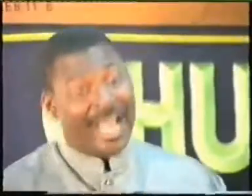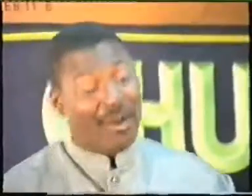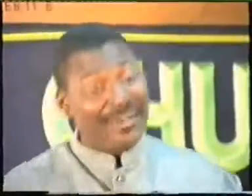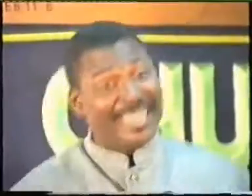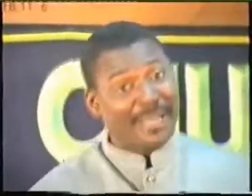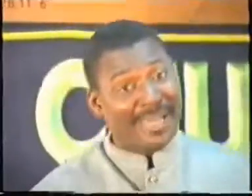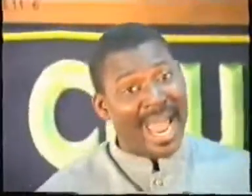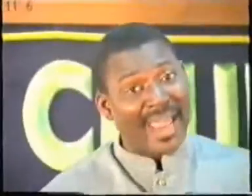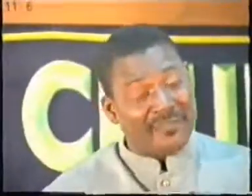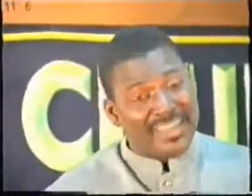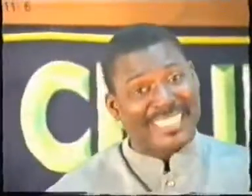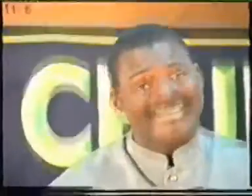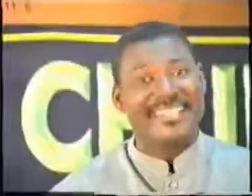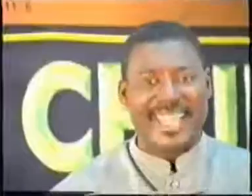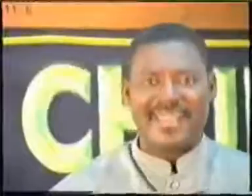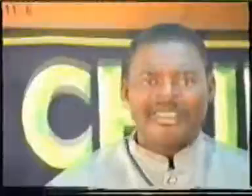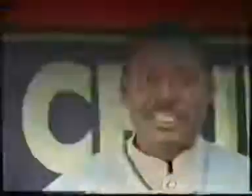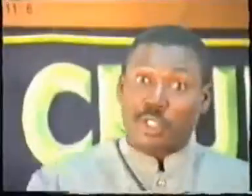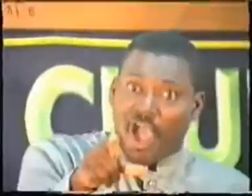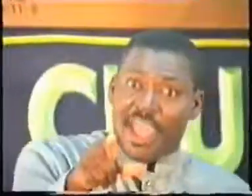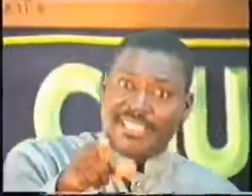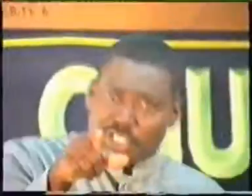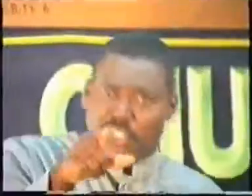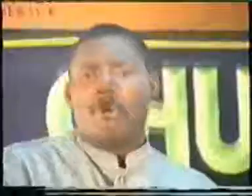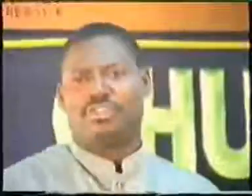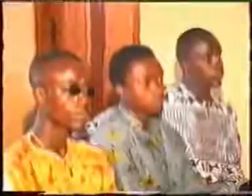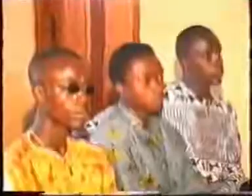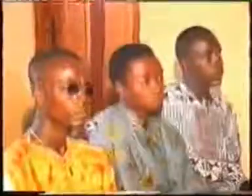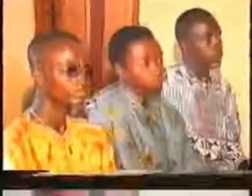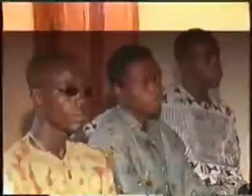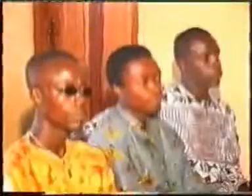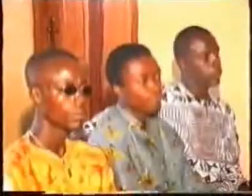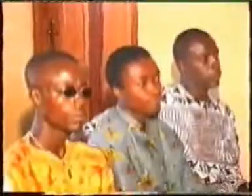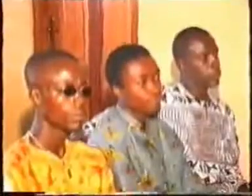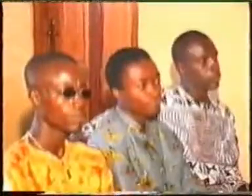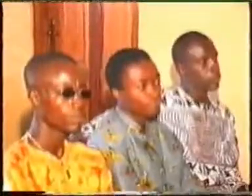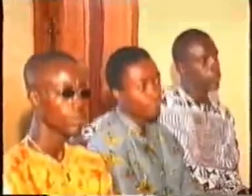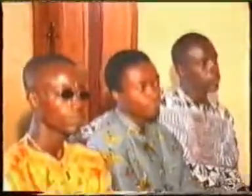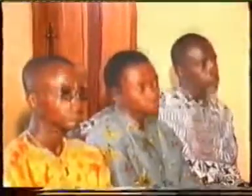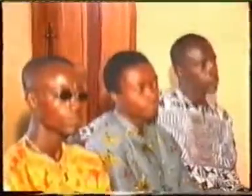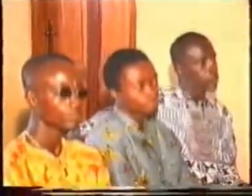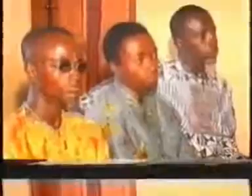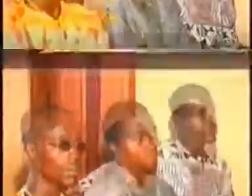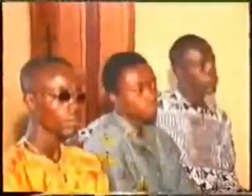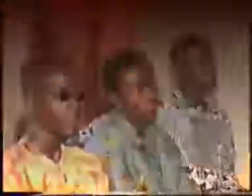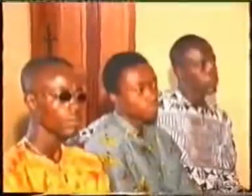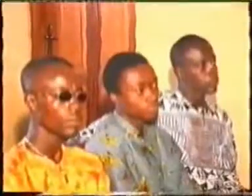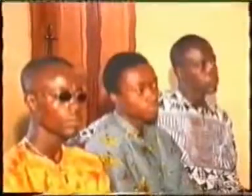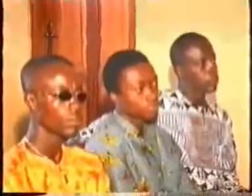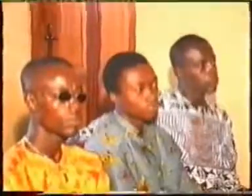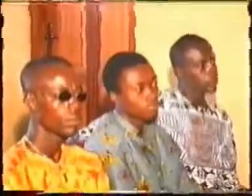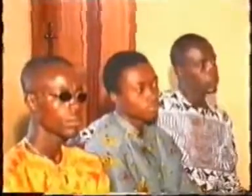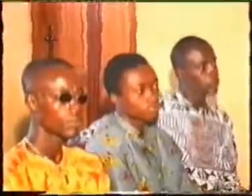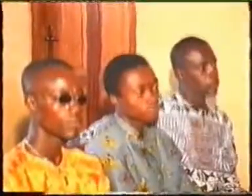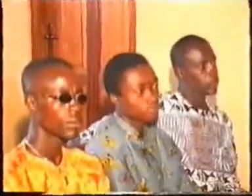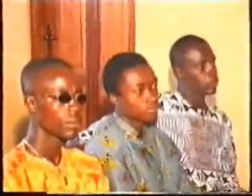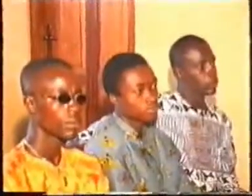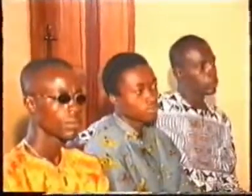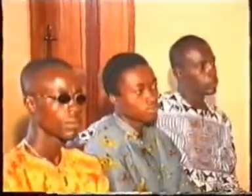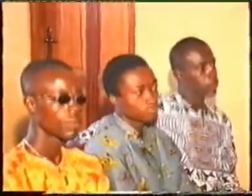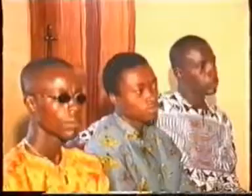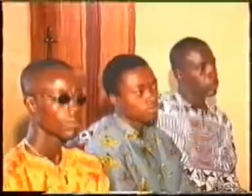The 2 Corinthians chapter 9 verse 6 no se the choice is yours. Wo dia no nchinchini mo obetwa no nchinchini wo dia no bafu